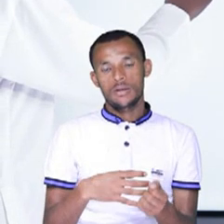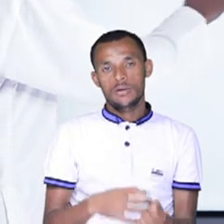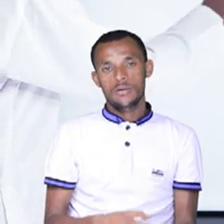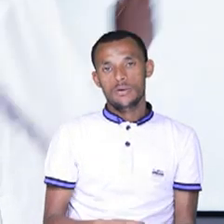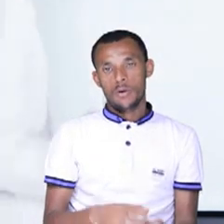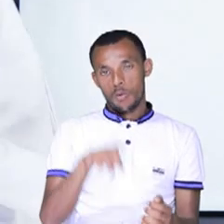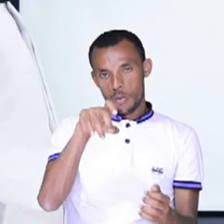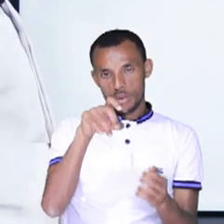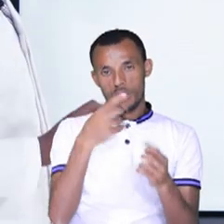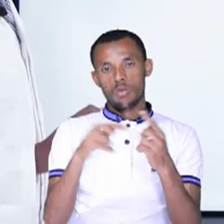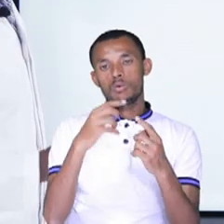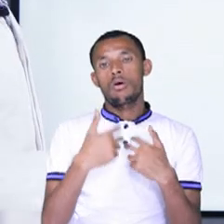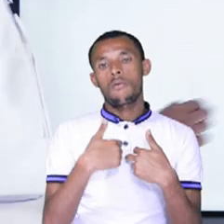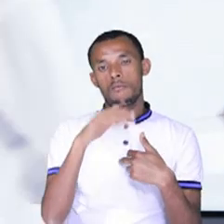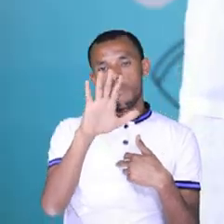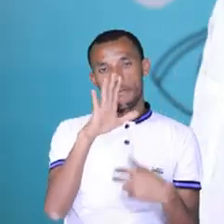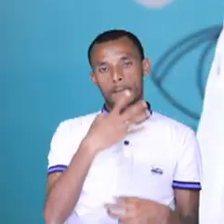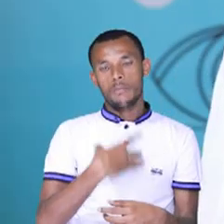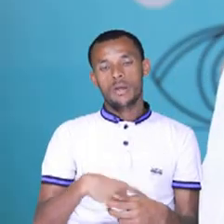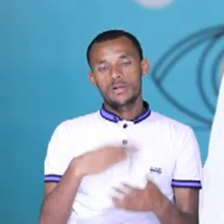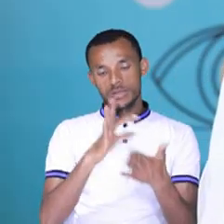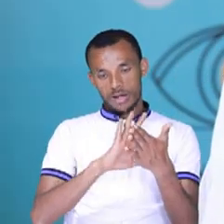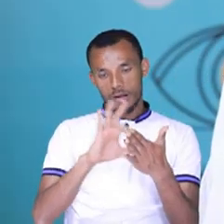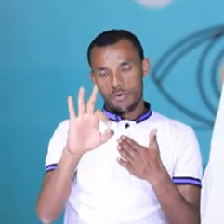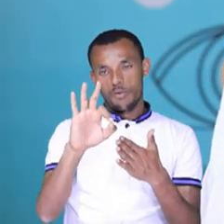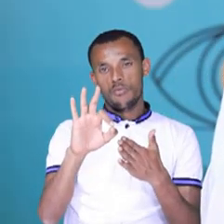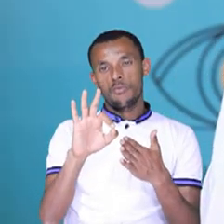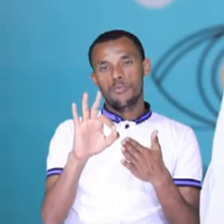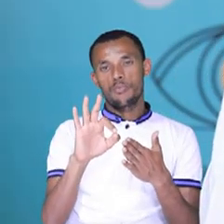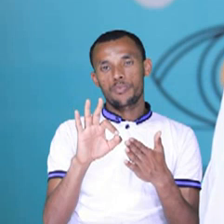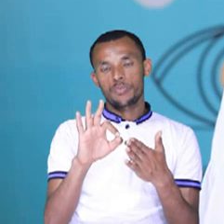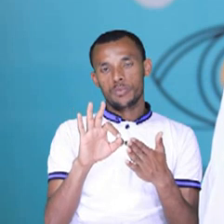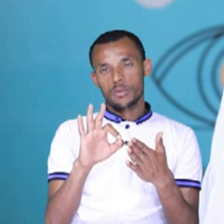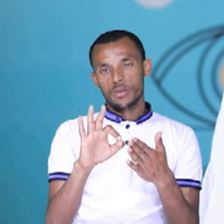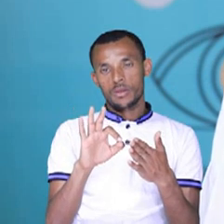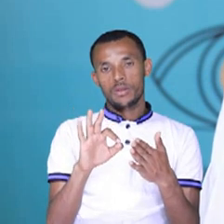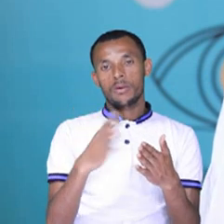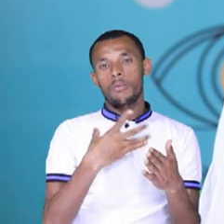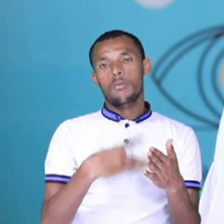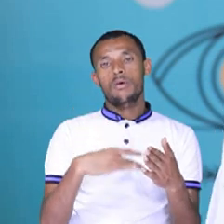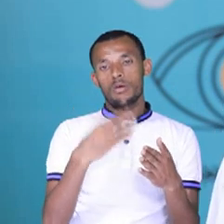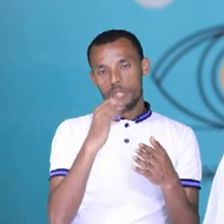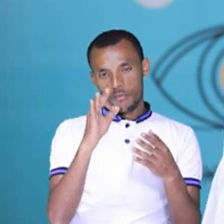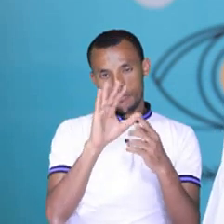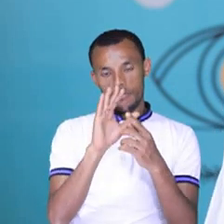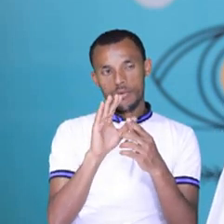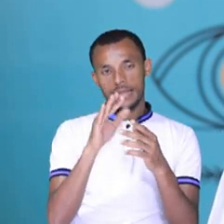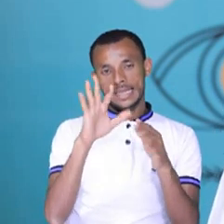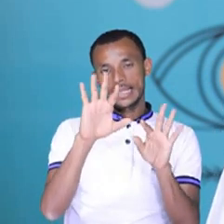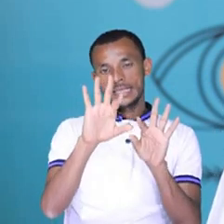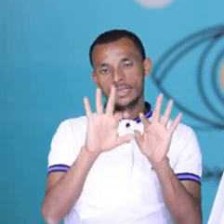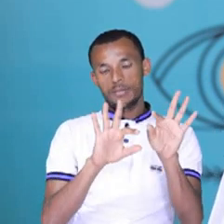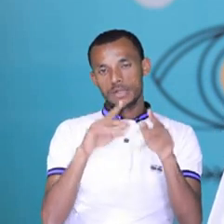5 members. So the number of elements of the sample space, it is